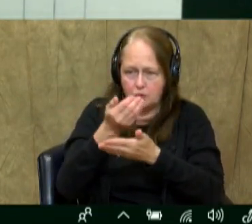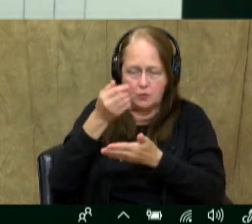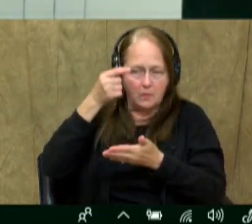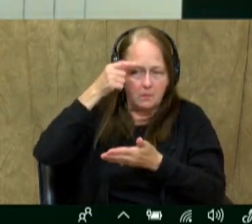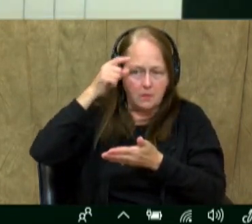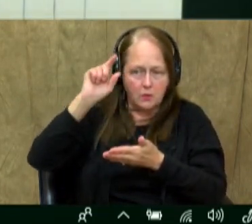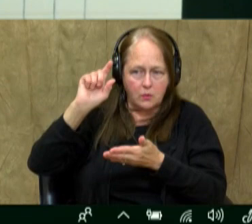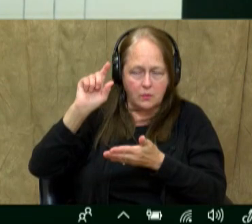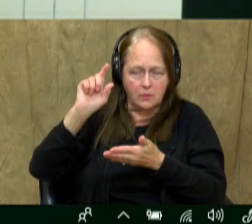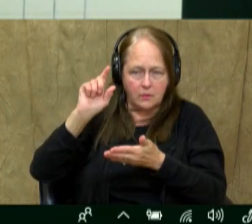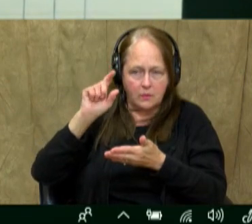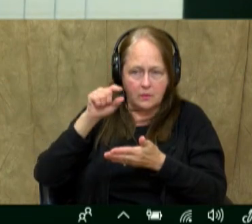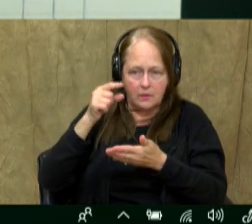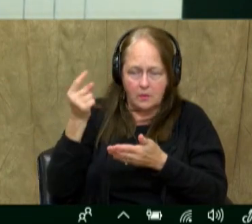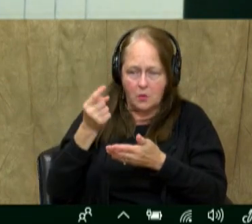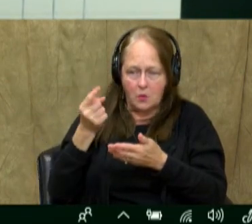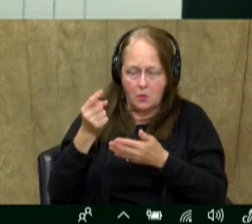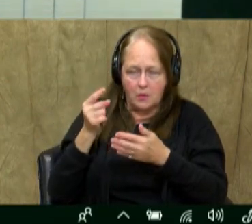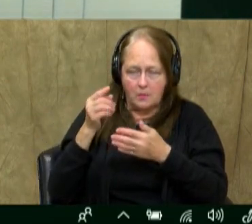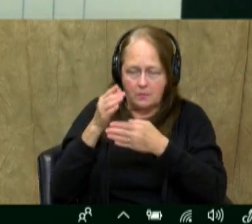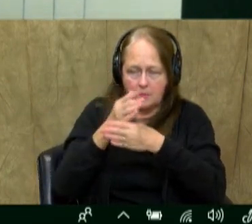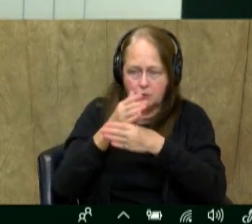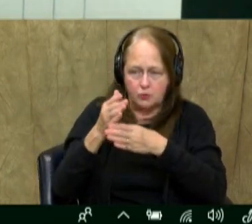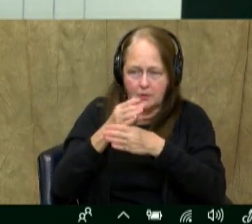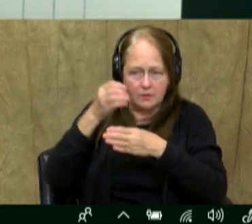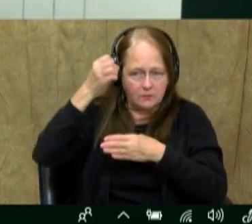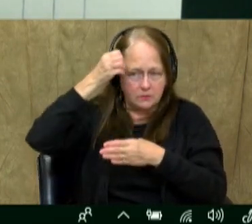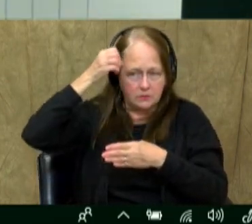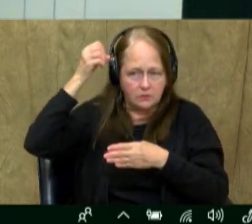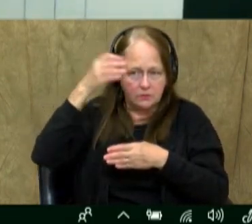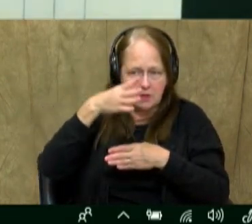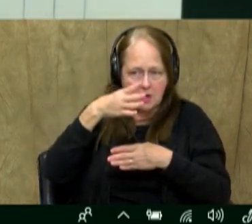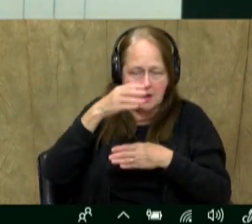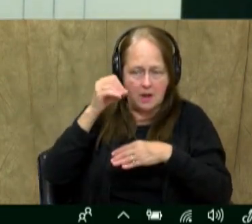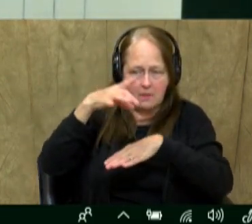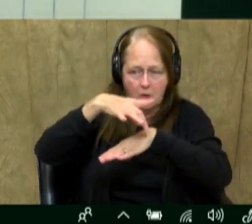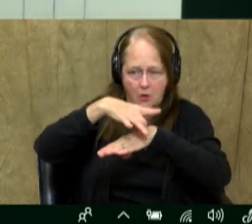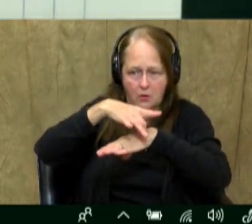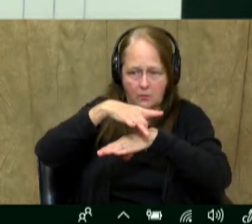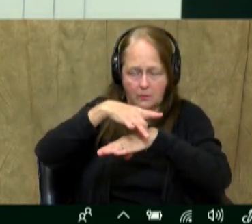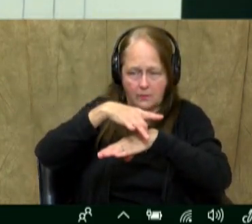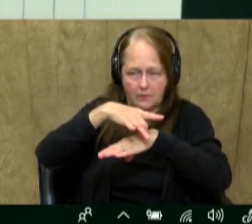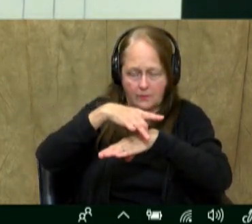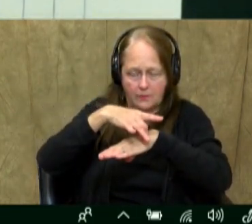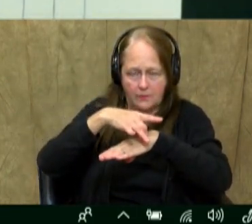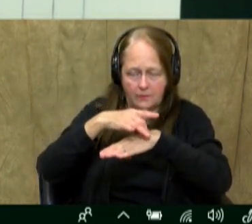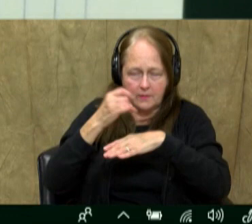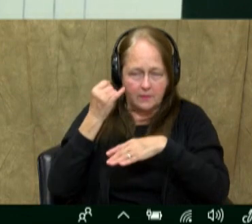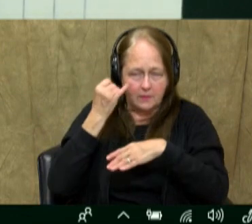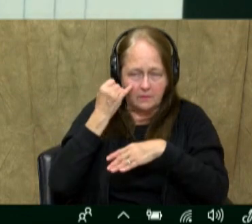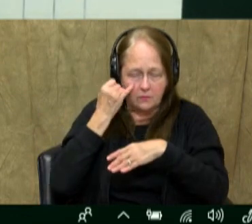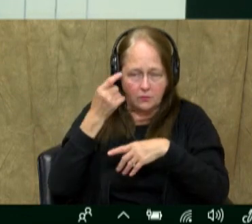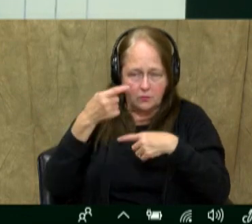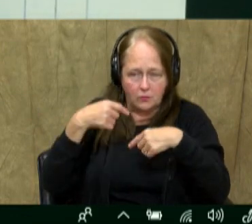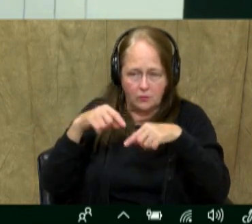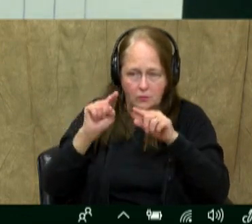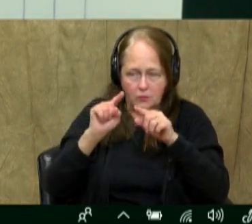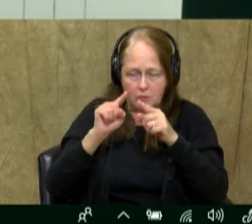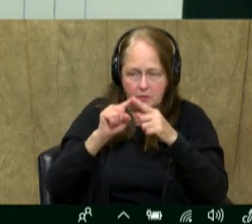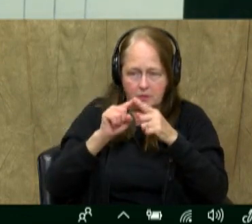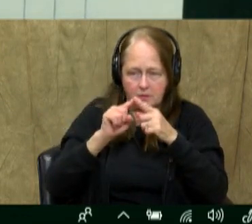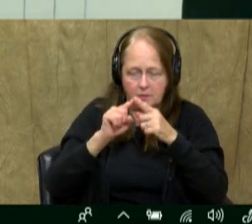do I know? Well, because he's always the one between the sun and the Earth. Then, instead of going around